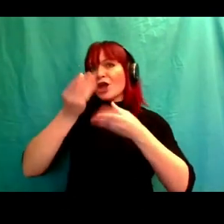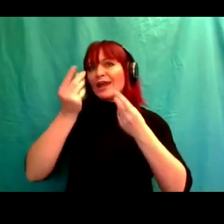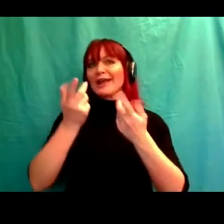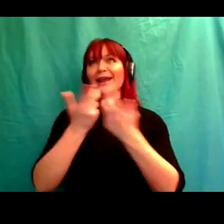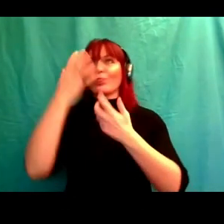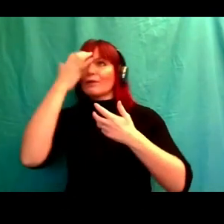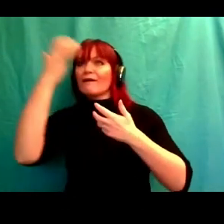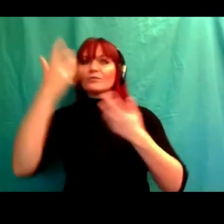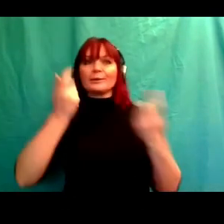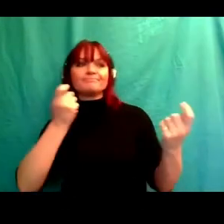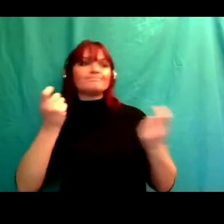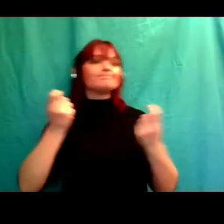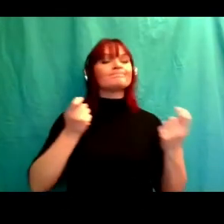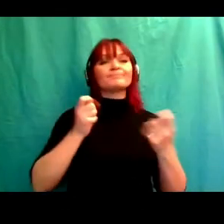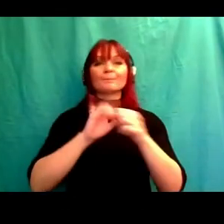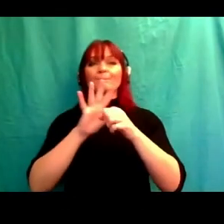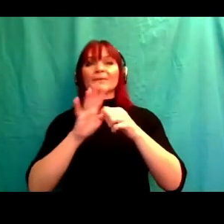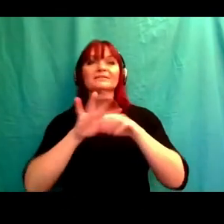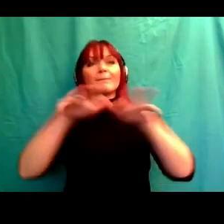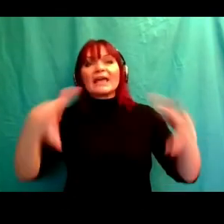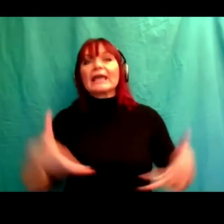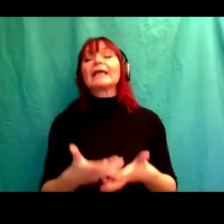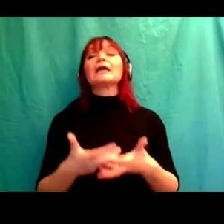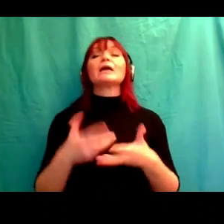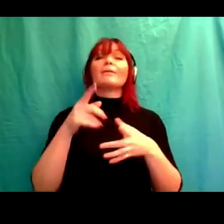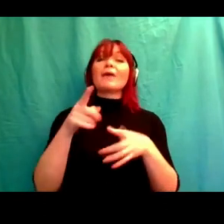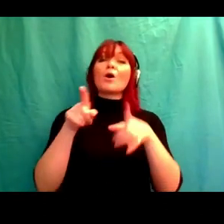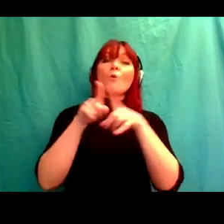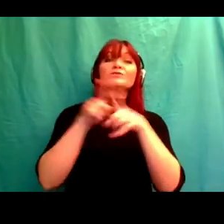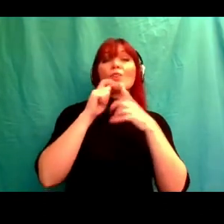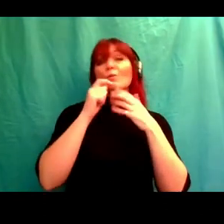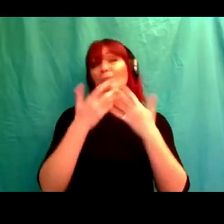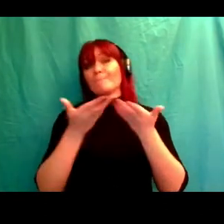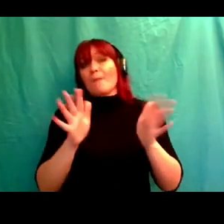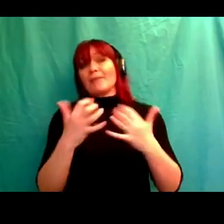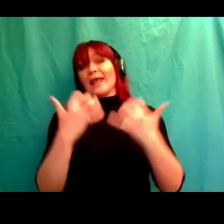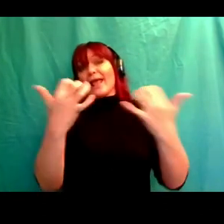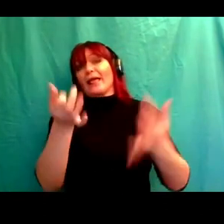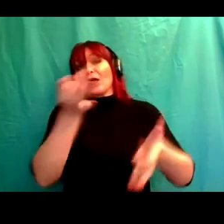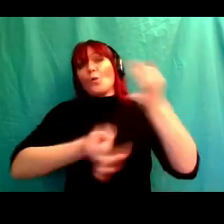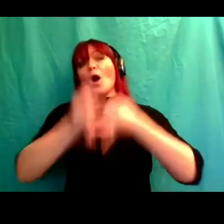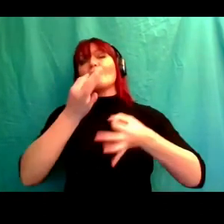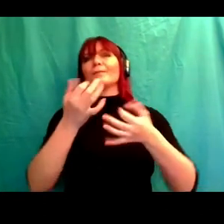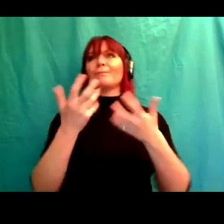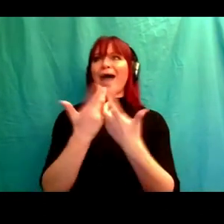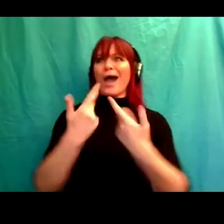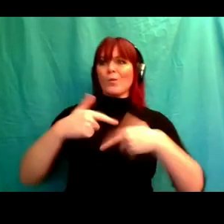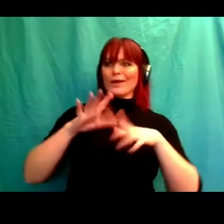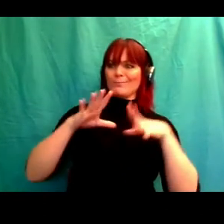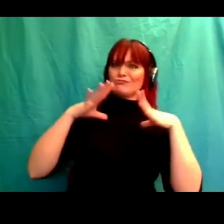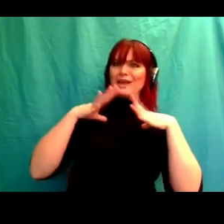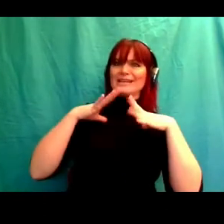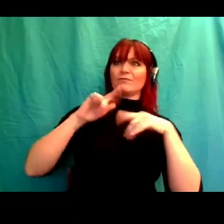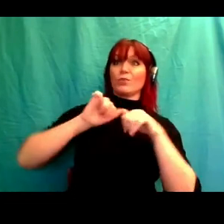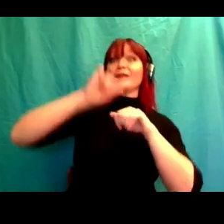There inevitably will be a public inquiry, but actually in terms of wanting to be ready for the next pandemic, you can't wait for a public